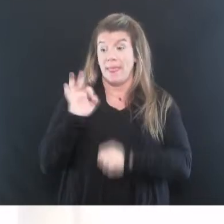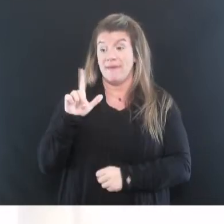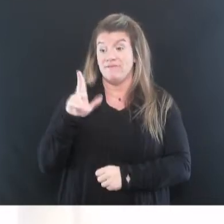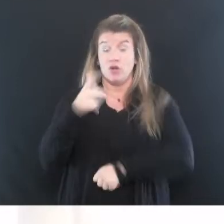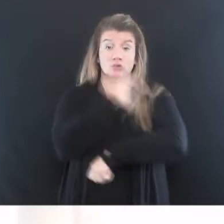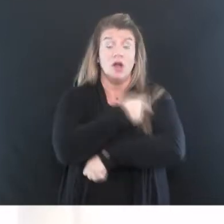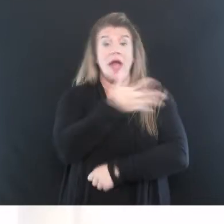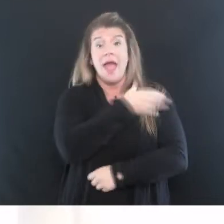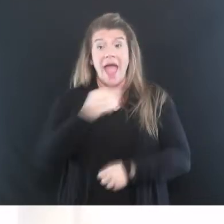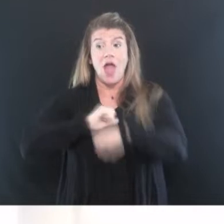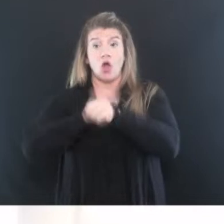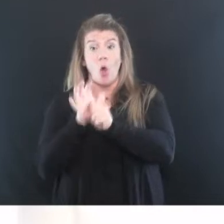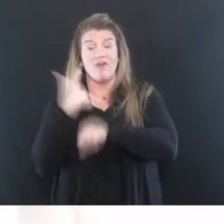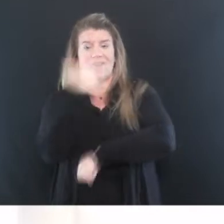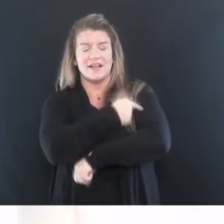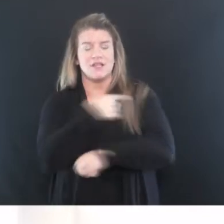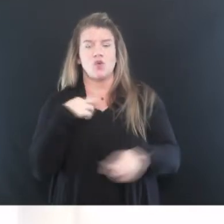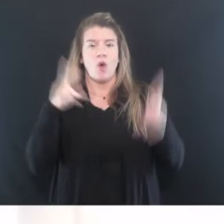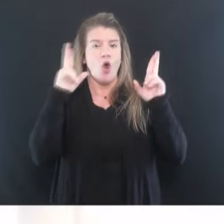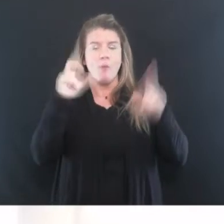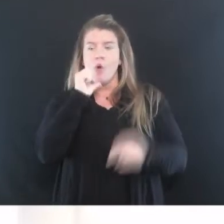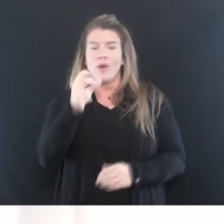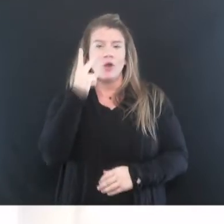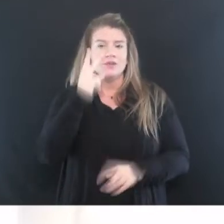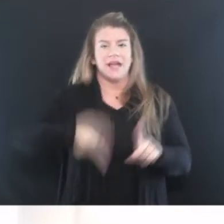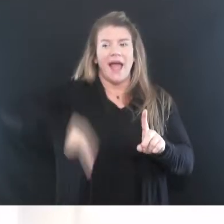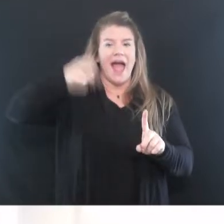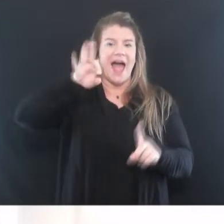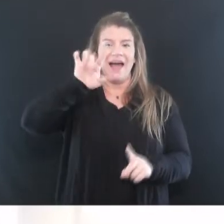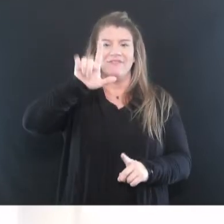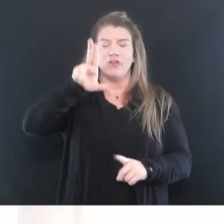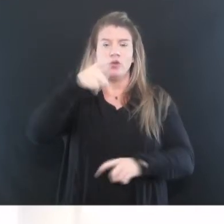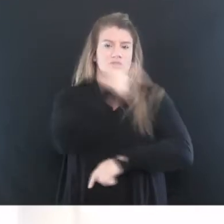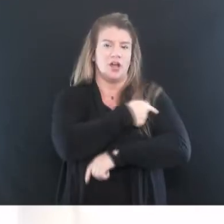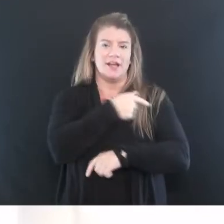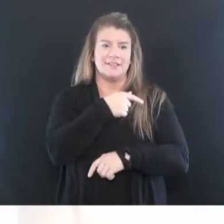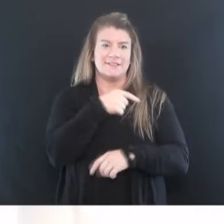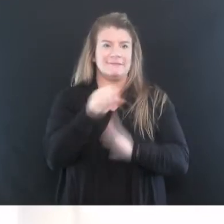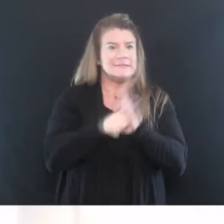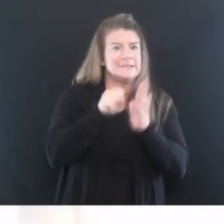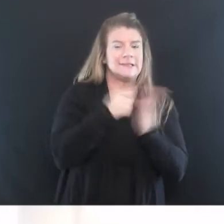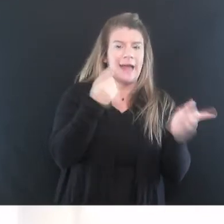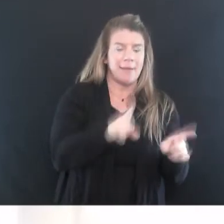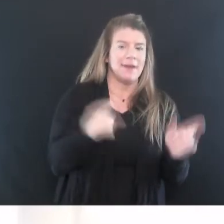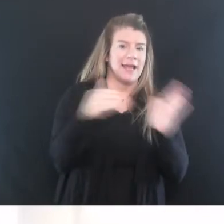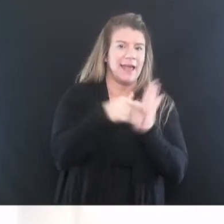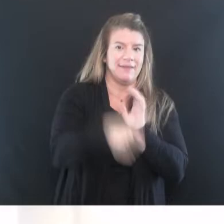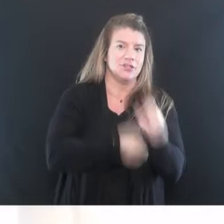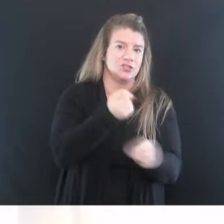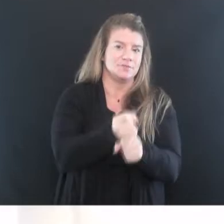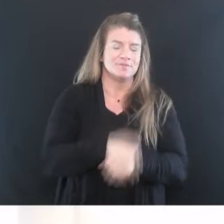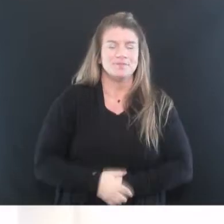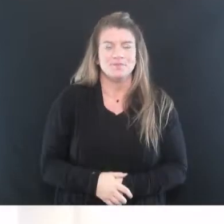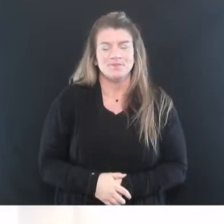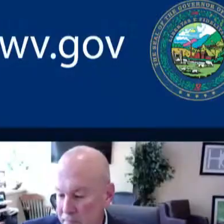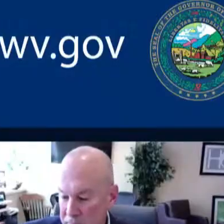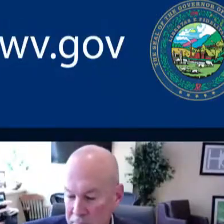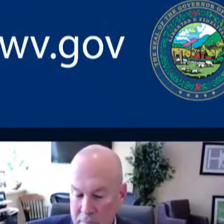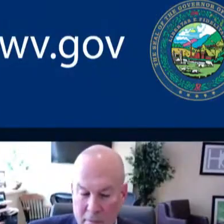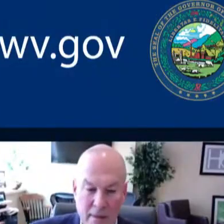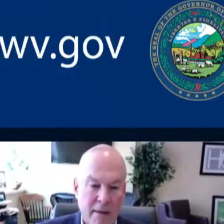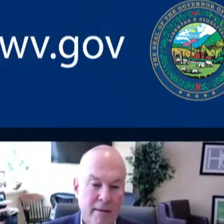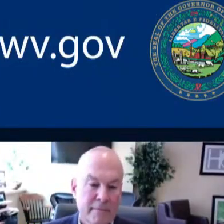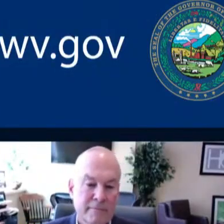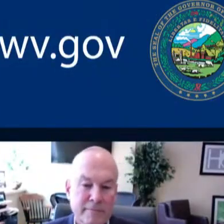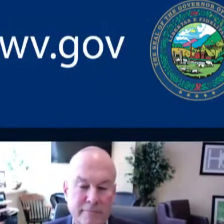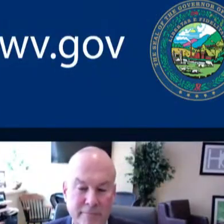COVID vaccine. So we're really hoping we don't see a high flu season this year as well. Thanks. All right, thank you, Paul. Next to Evan